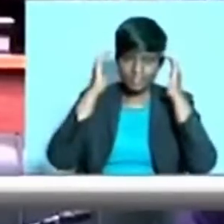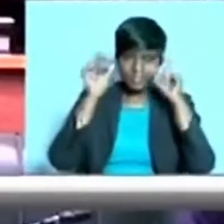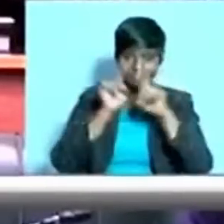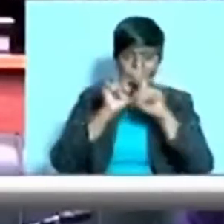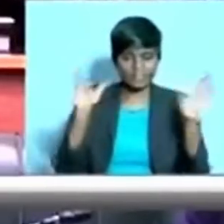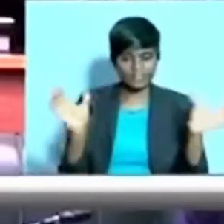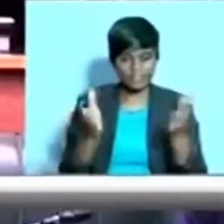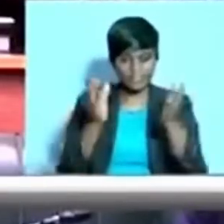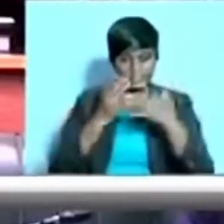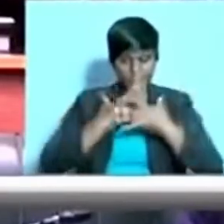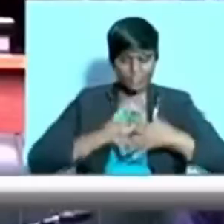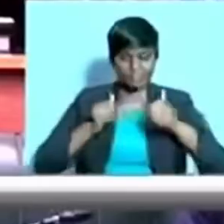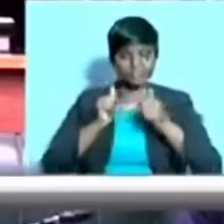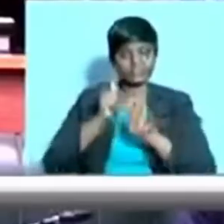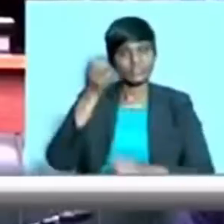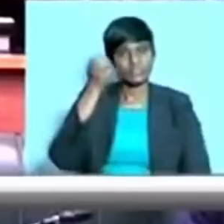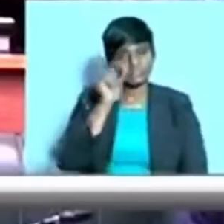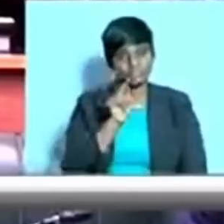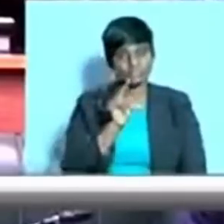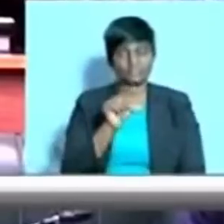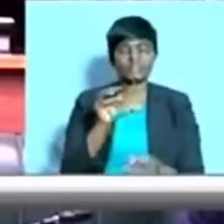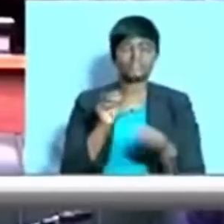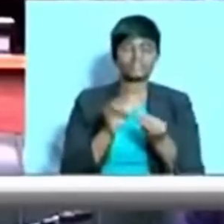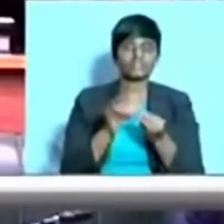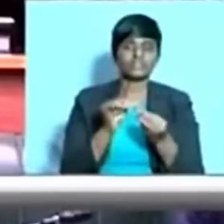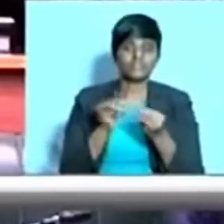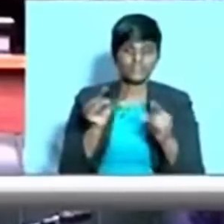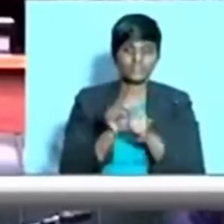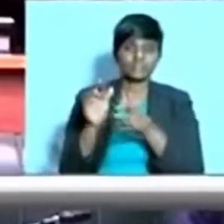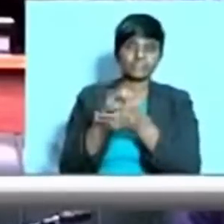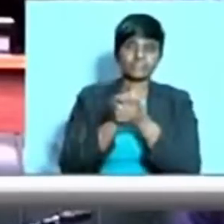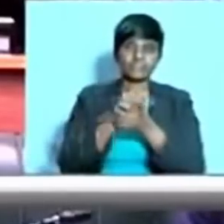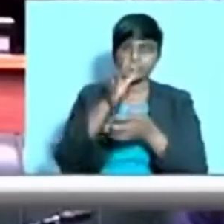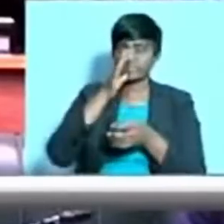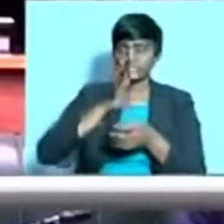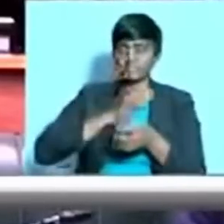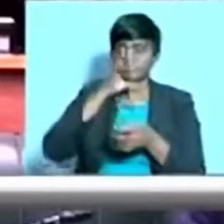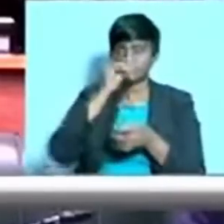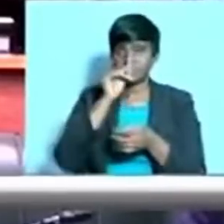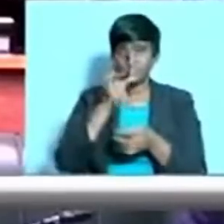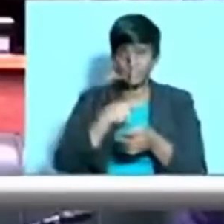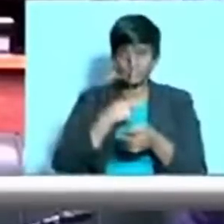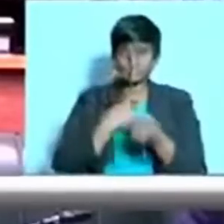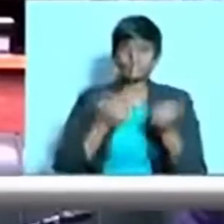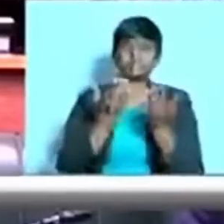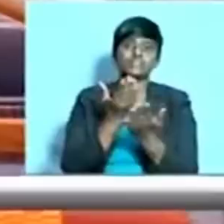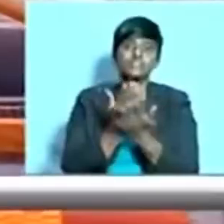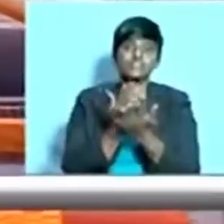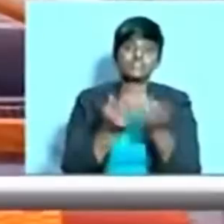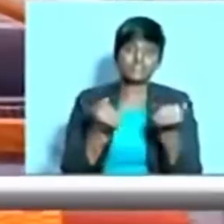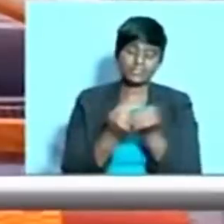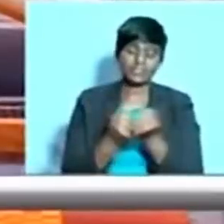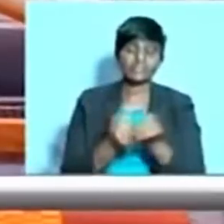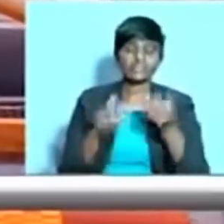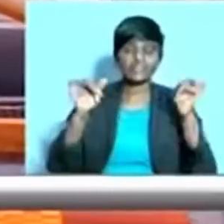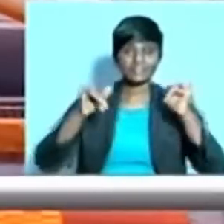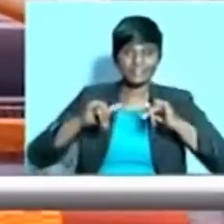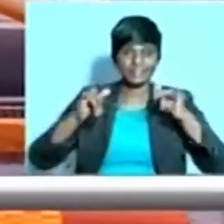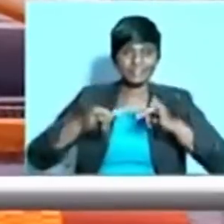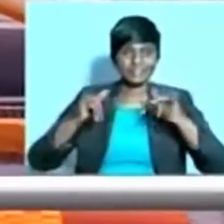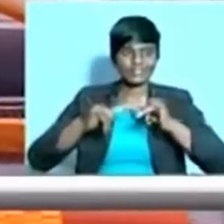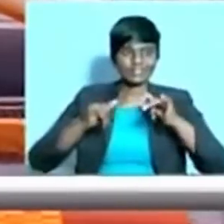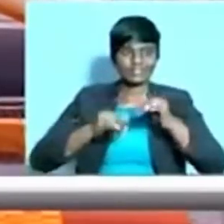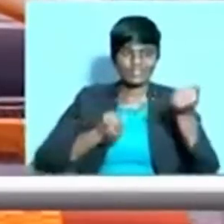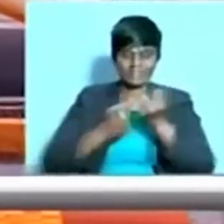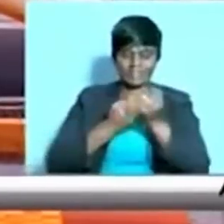foster peace, understanding, and harmony. Madam Speaker, I beg to move. Does